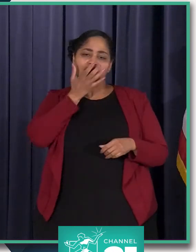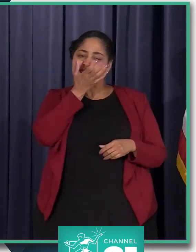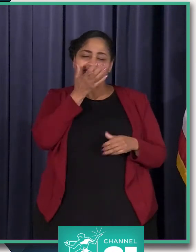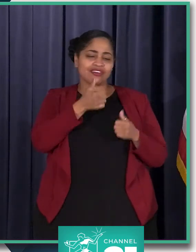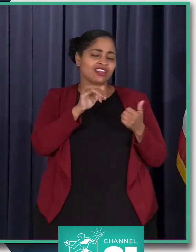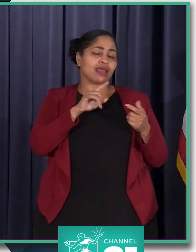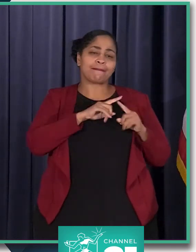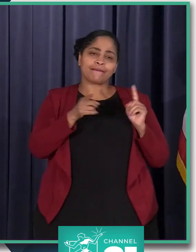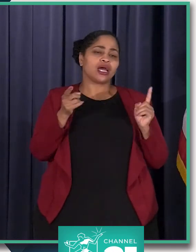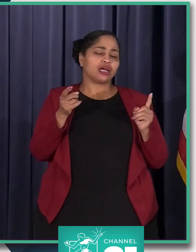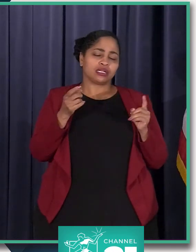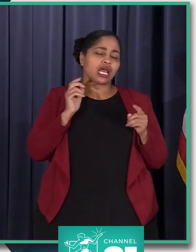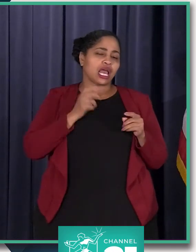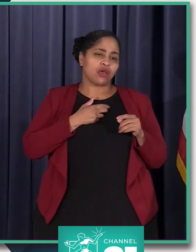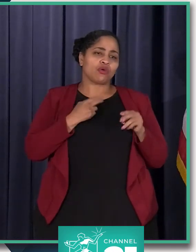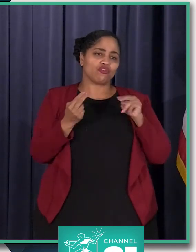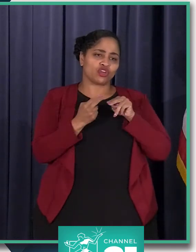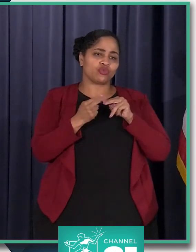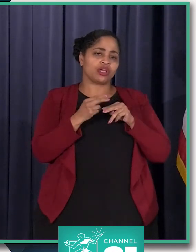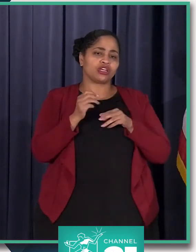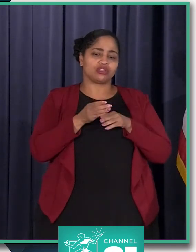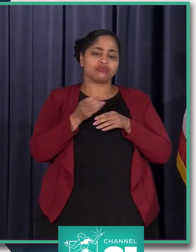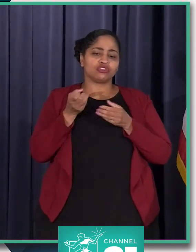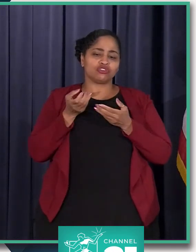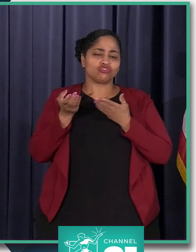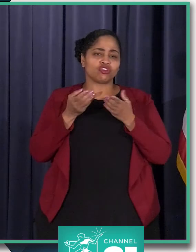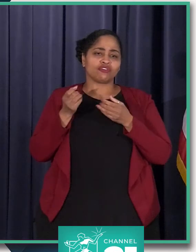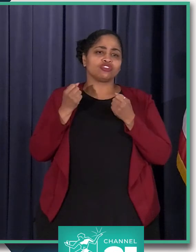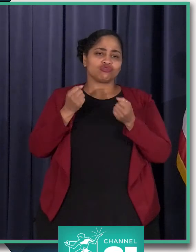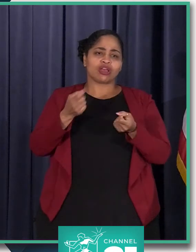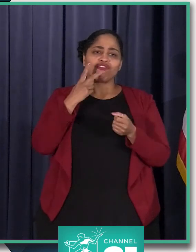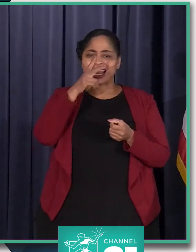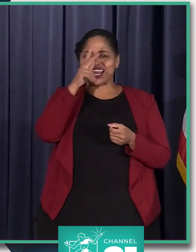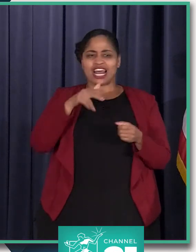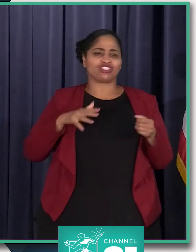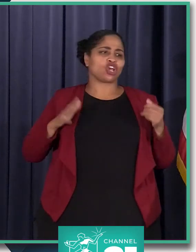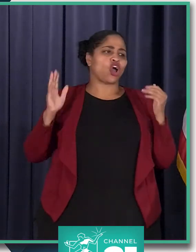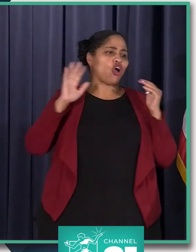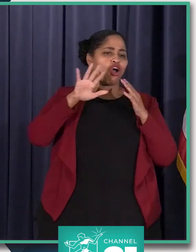drives in this city we are attacking now. They look pretty lousy all over the city. Mayor,